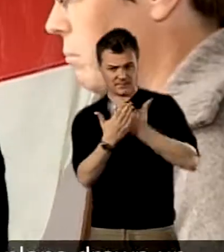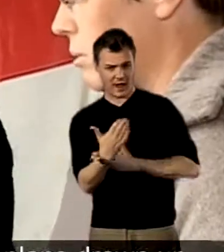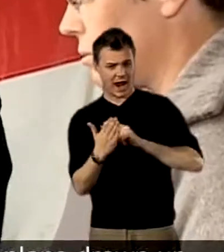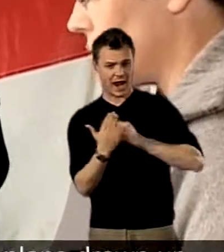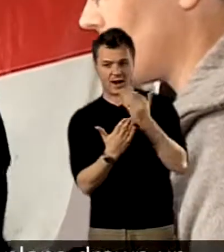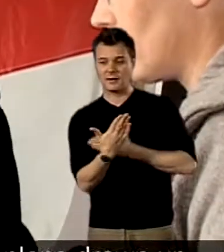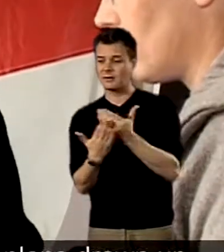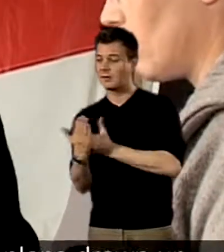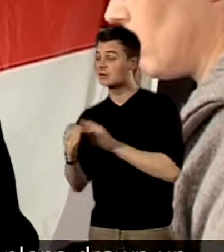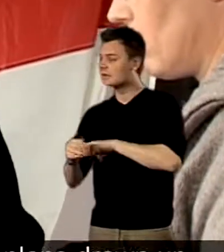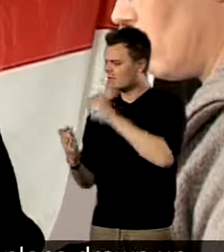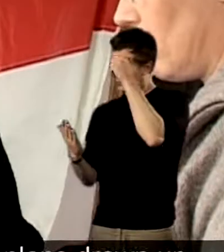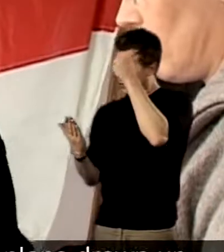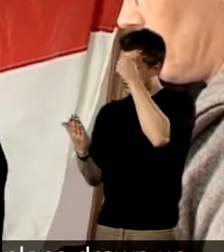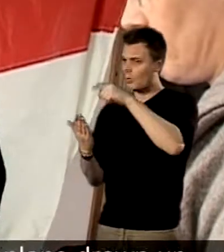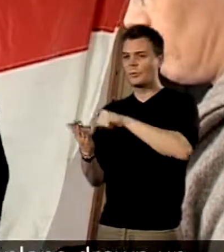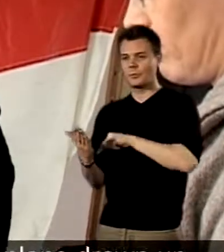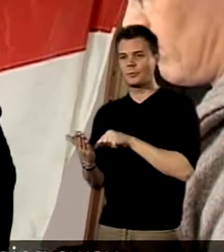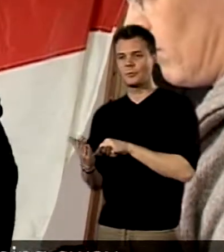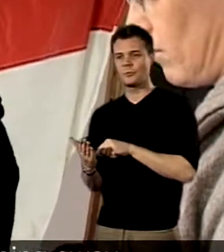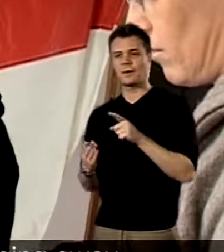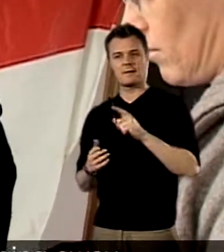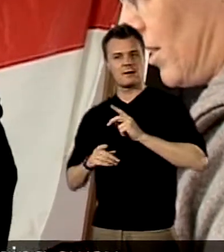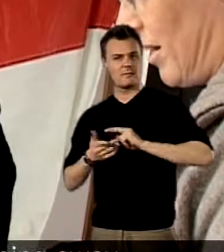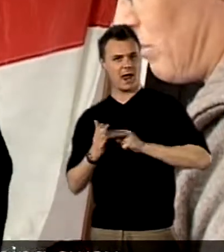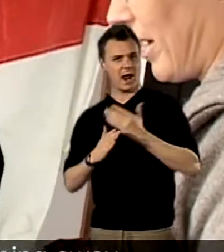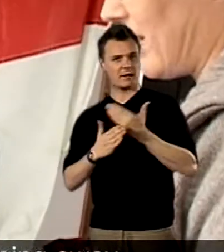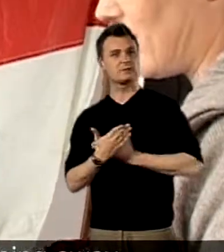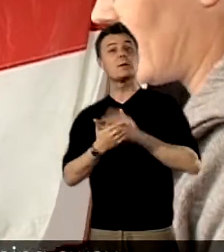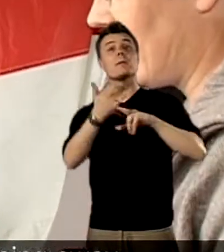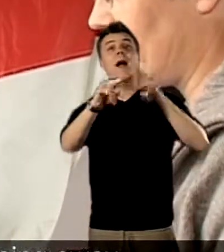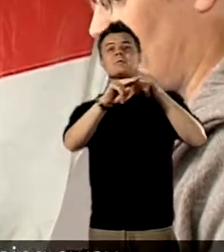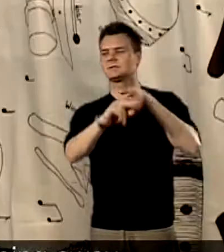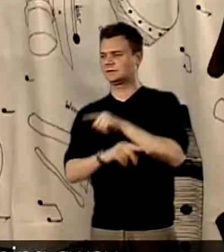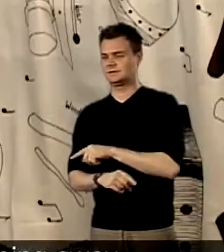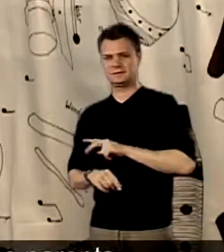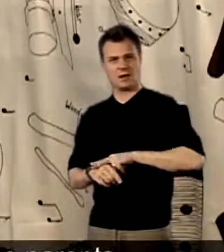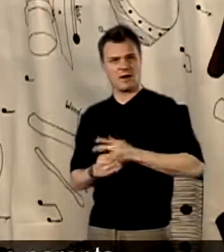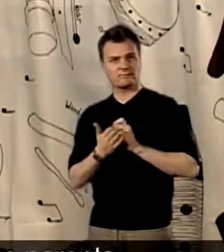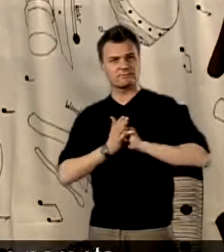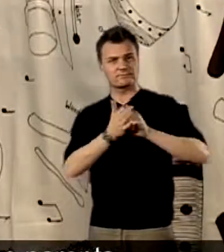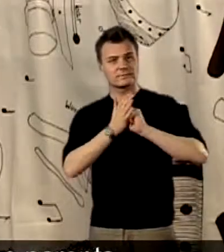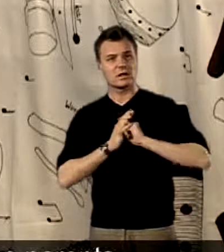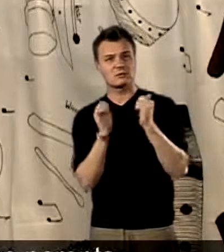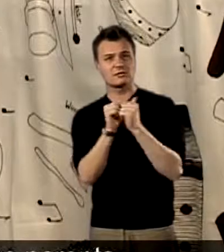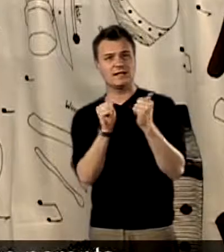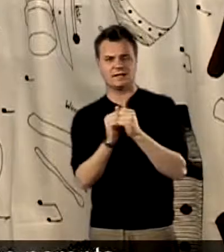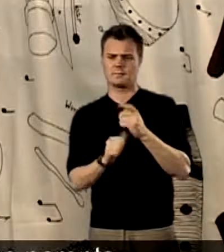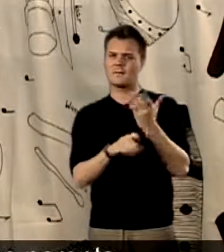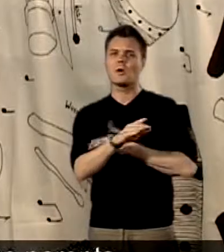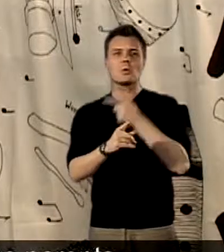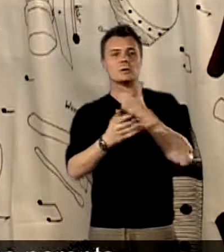medical management plans drawn up in partnership with the parents. What we would do is, before we're going away, the curriculum support teacher would have a discussion with